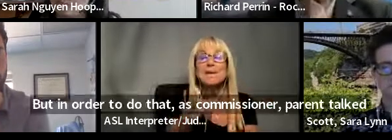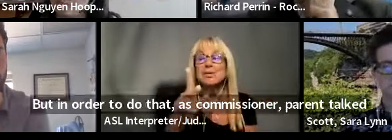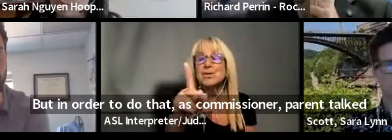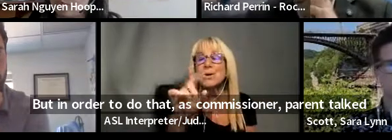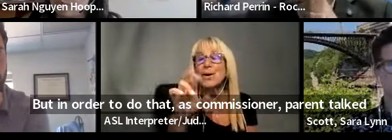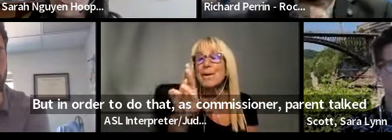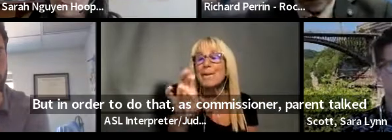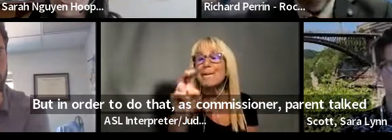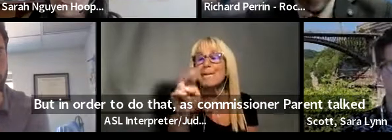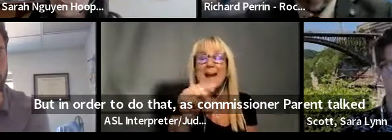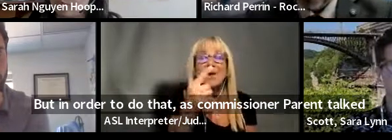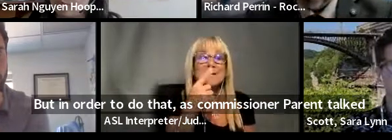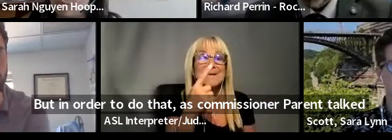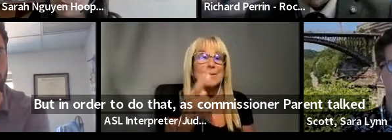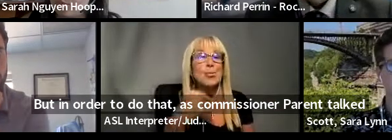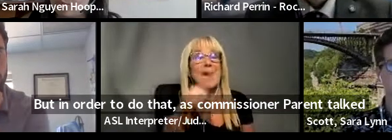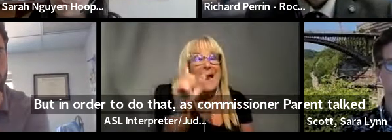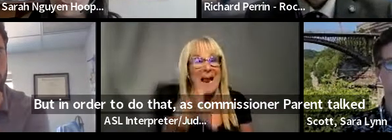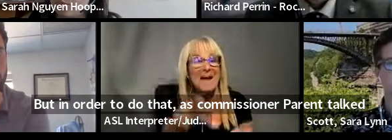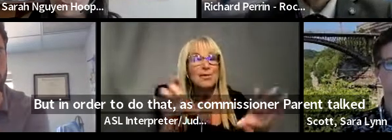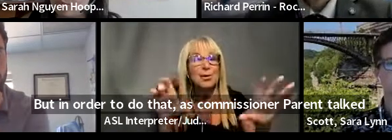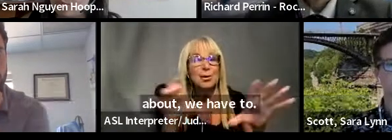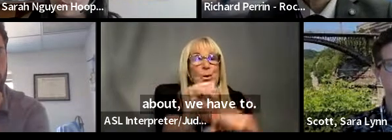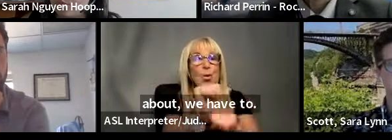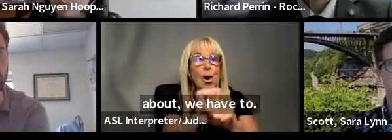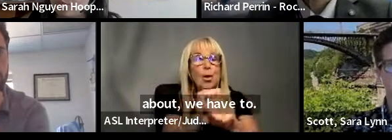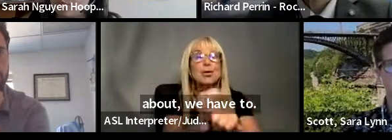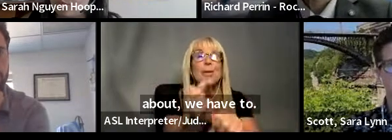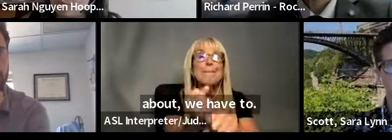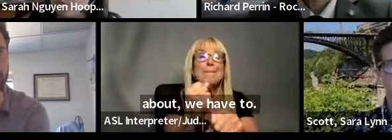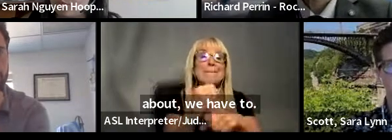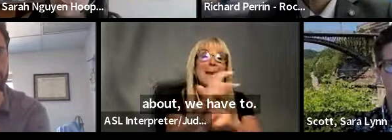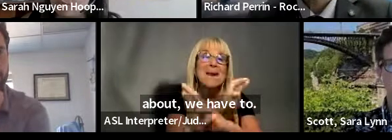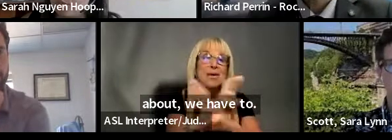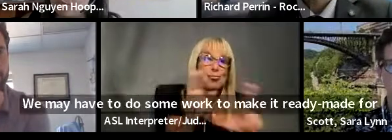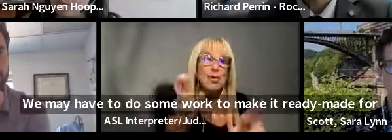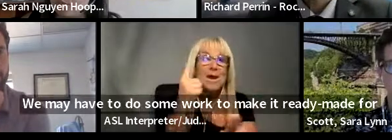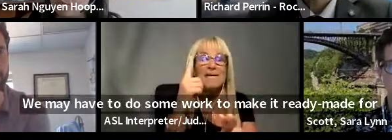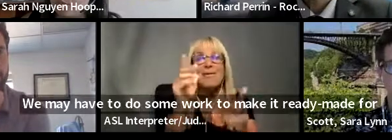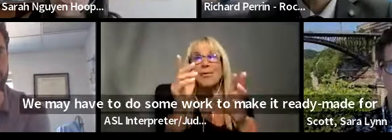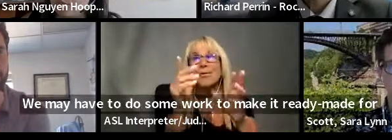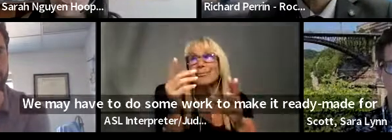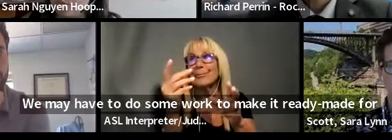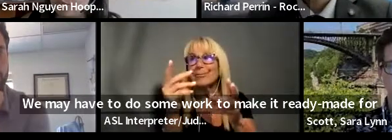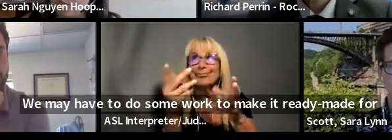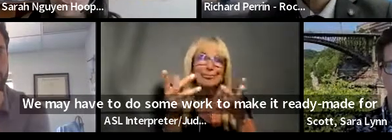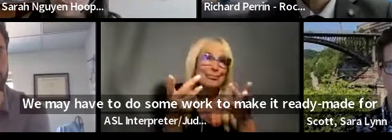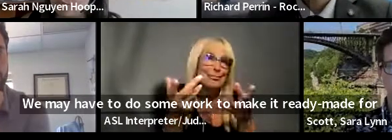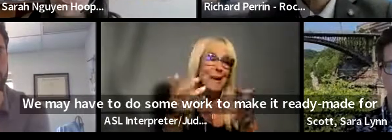have to do some work to make it ready-made for someone else to rent the space.